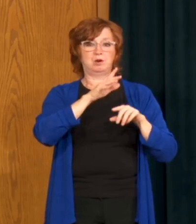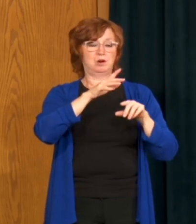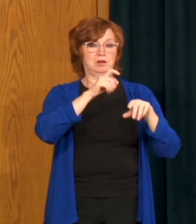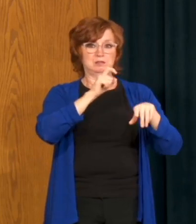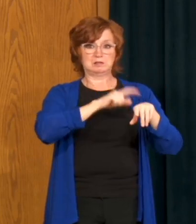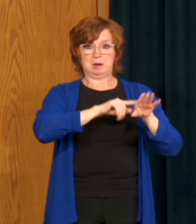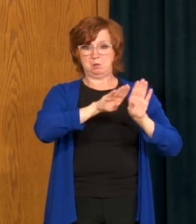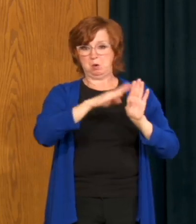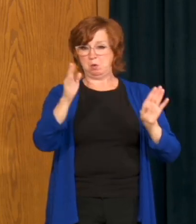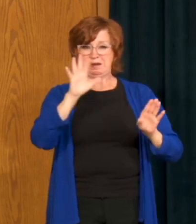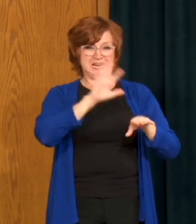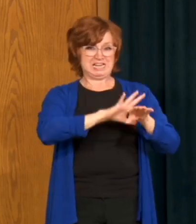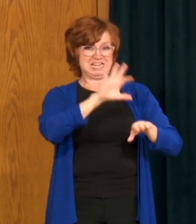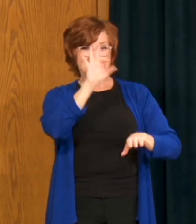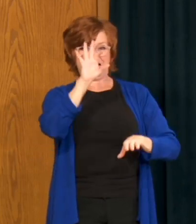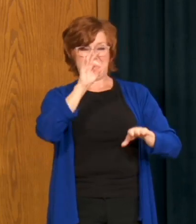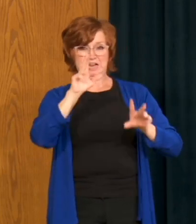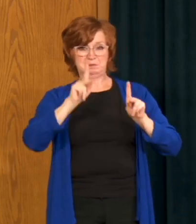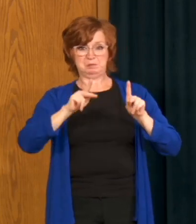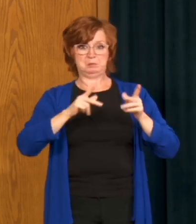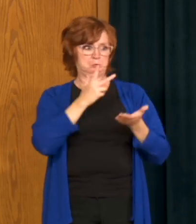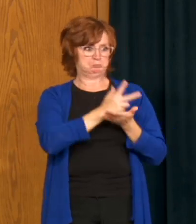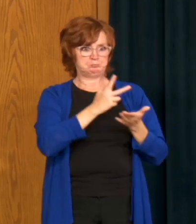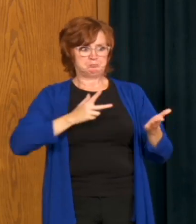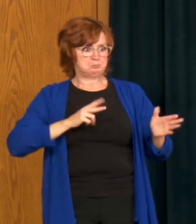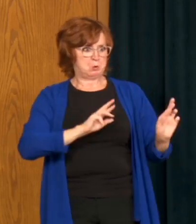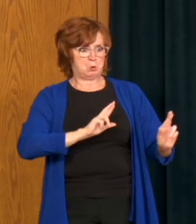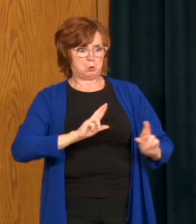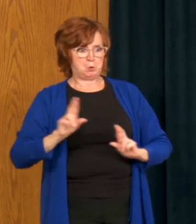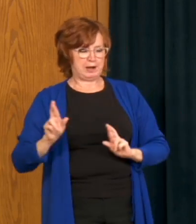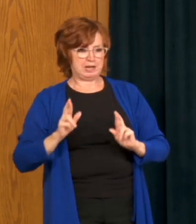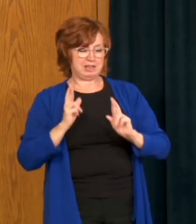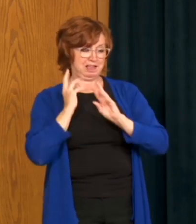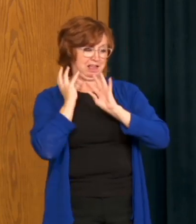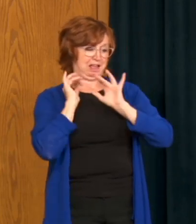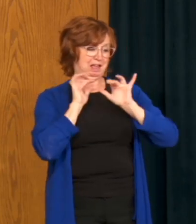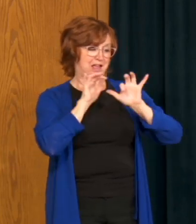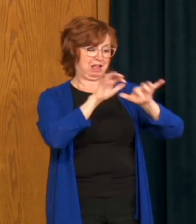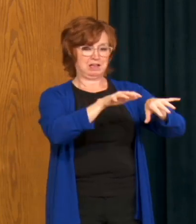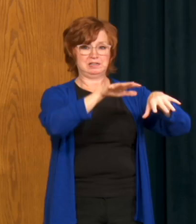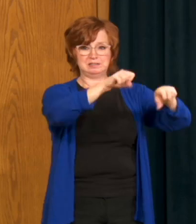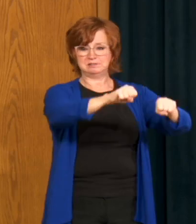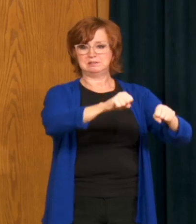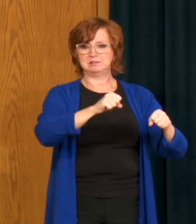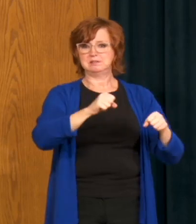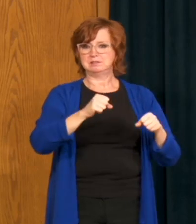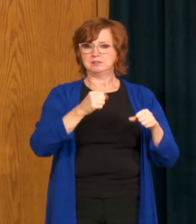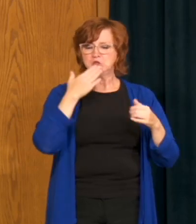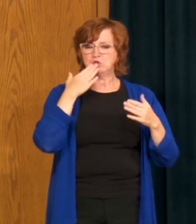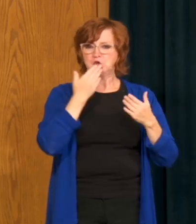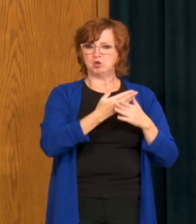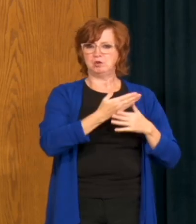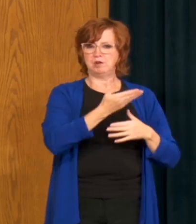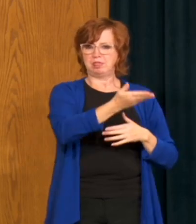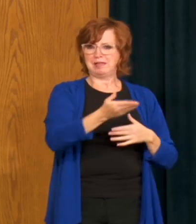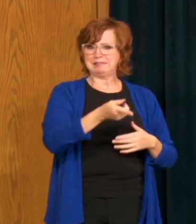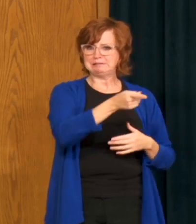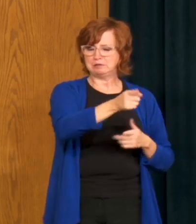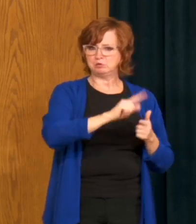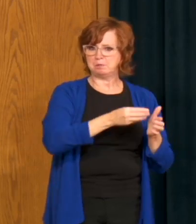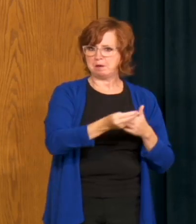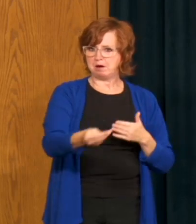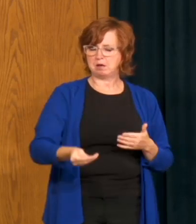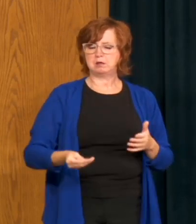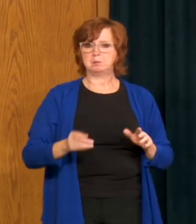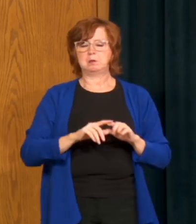And even if there's a bit of a crowd, we have to give each other that space. And I guess,